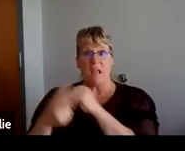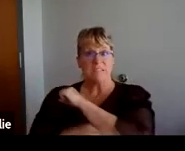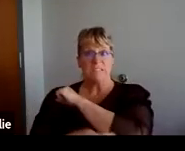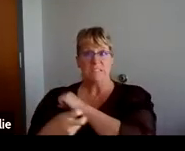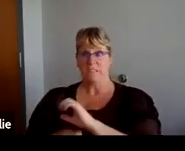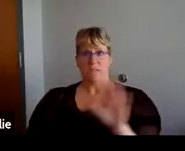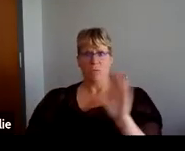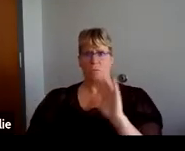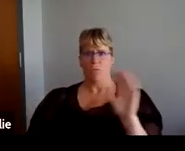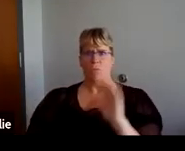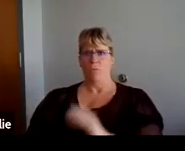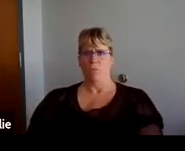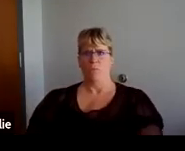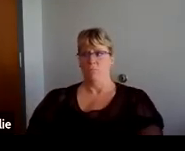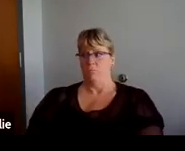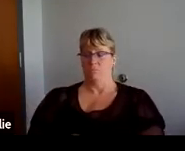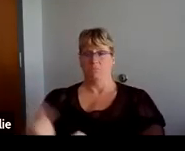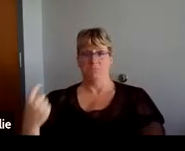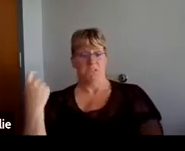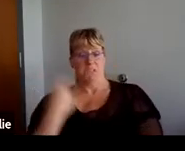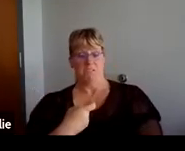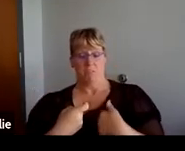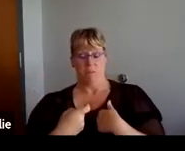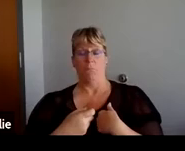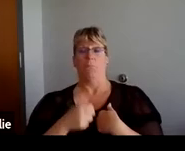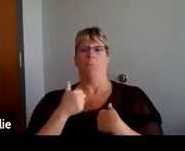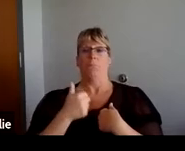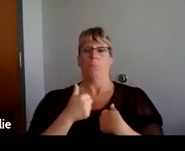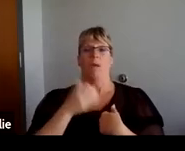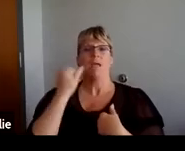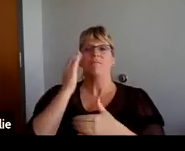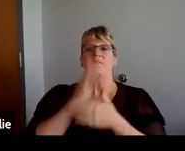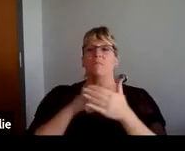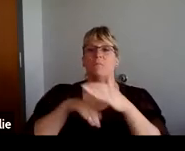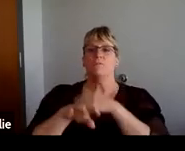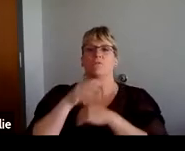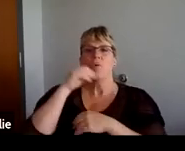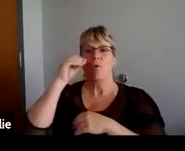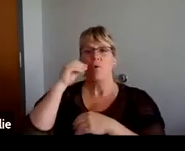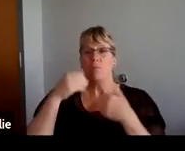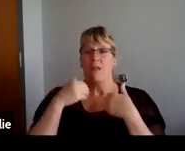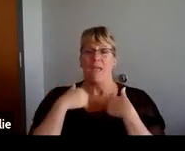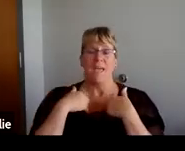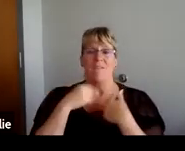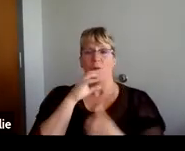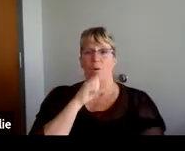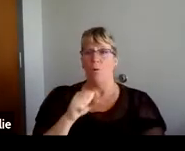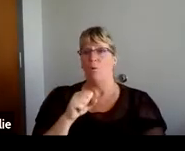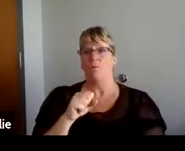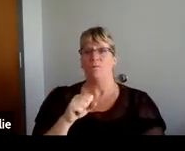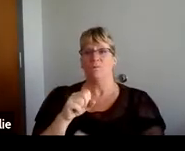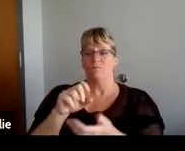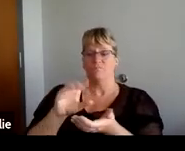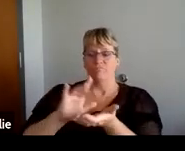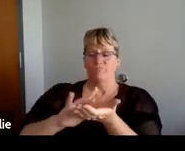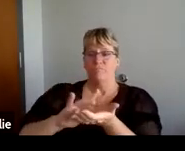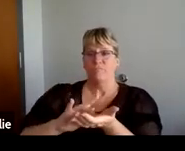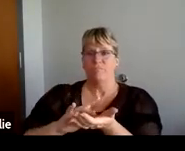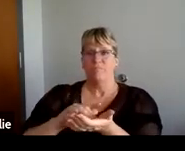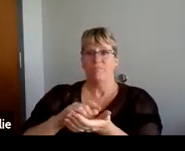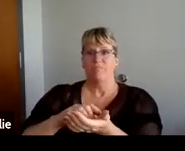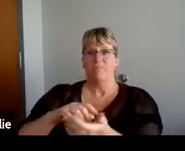actually, being given it. So if somebody comes into your home and you might have had an old bottle of oxycodone sitting around on the